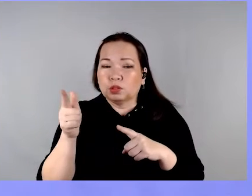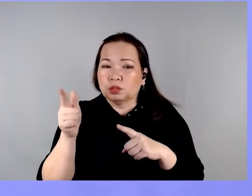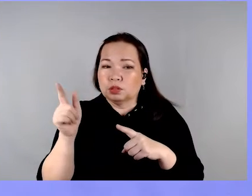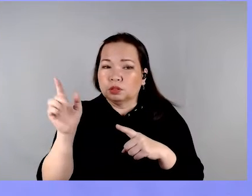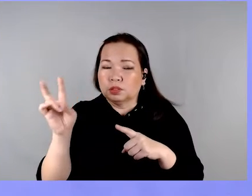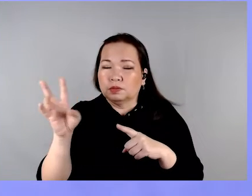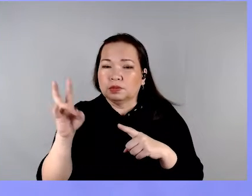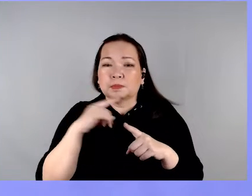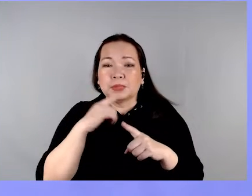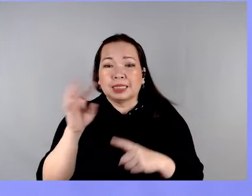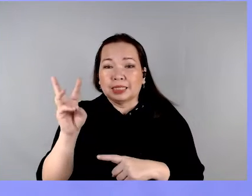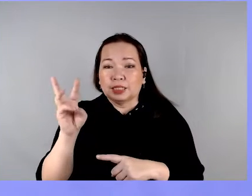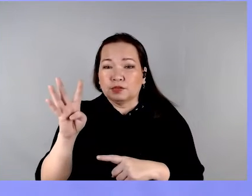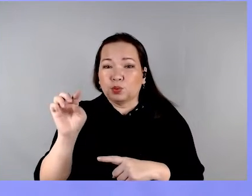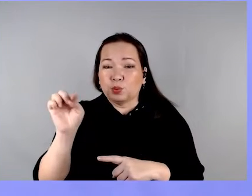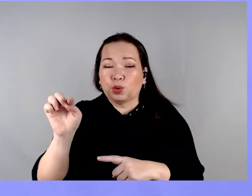2017,